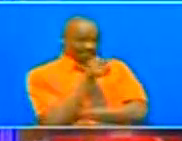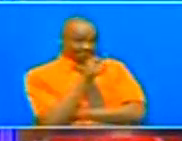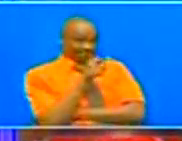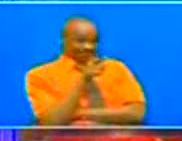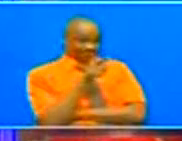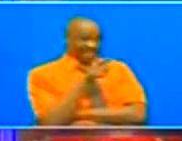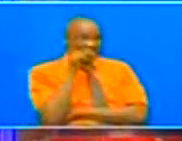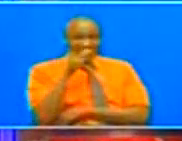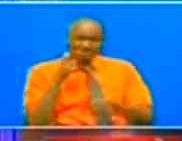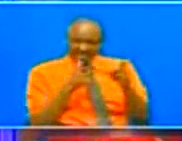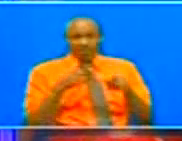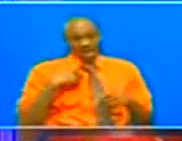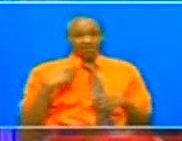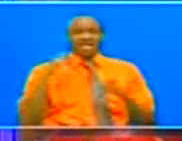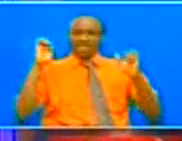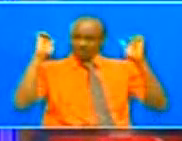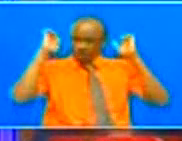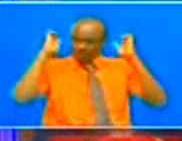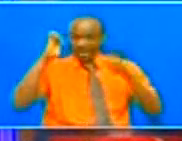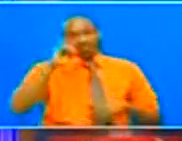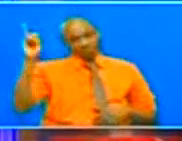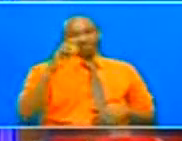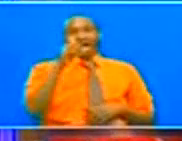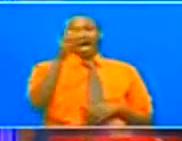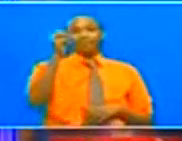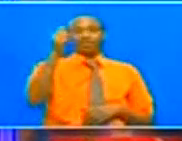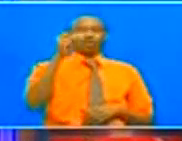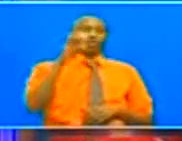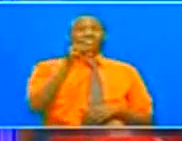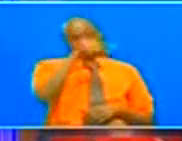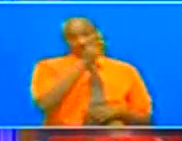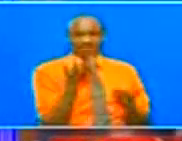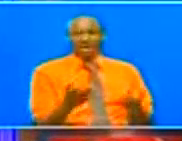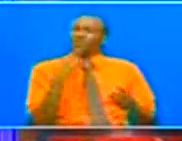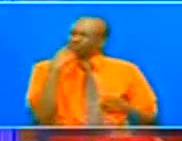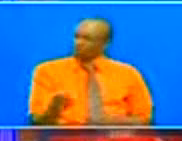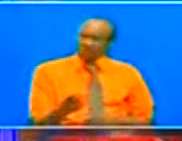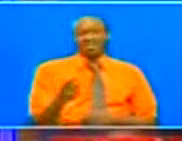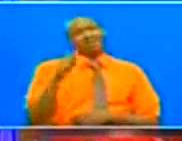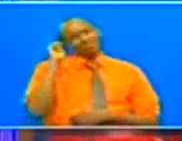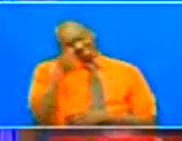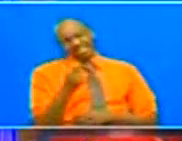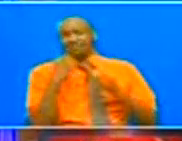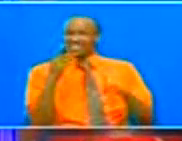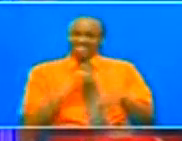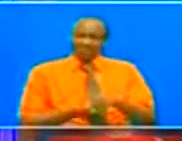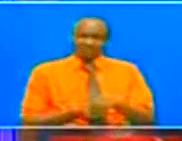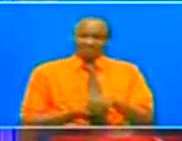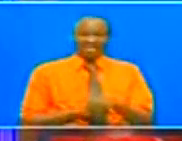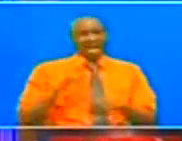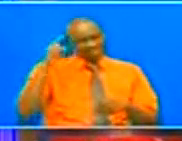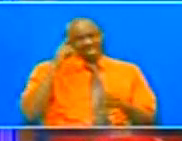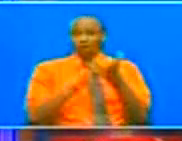which is under the Ethiopian command within the AMISOM. And we have told the president a number of times, we have told government, it's